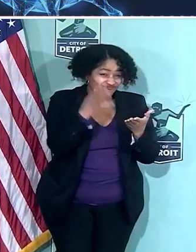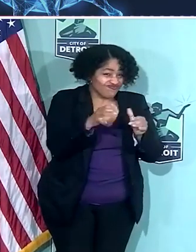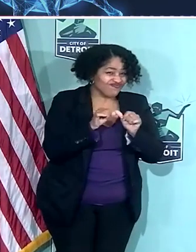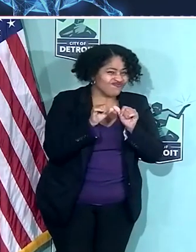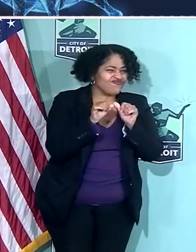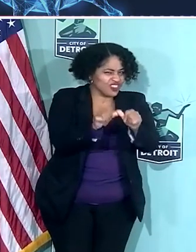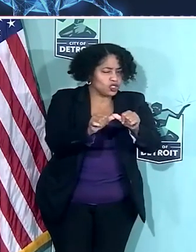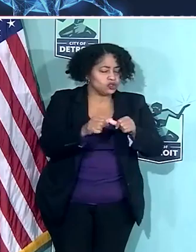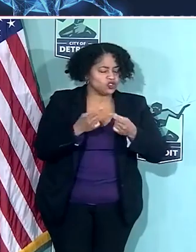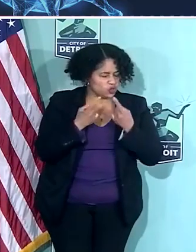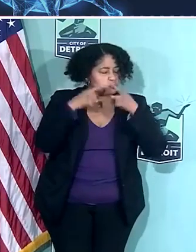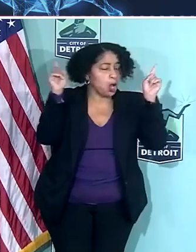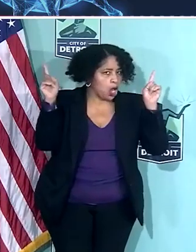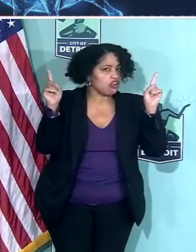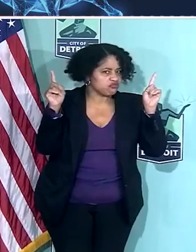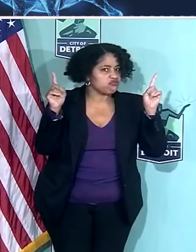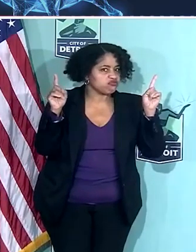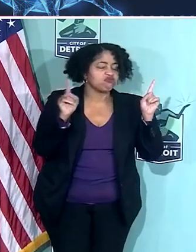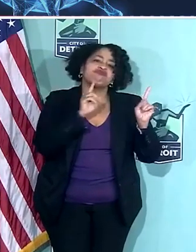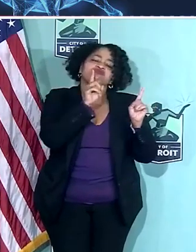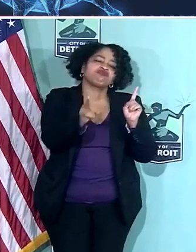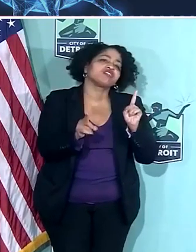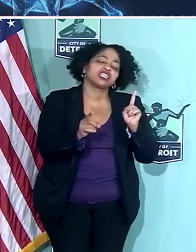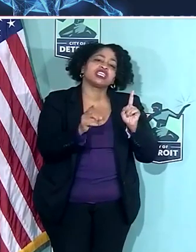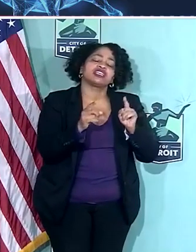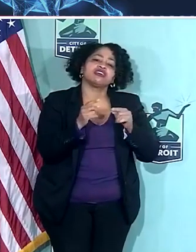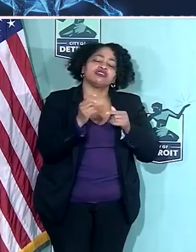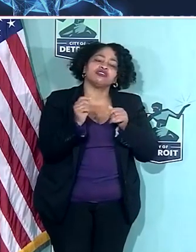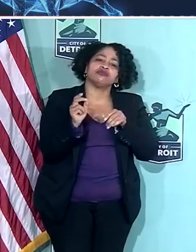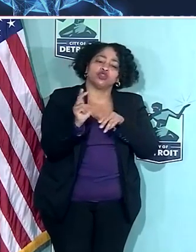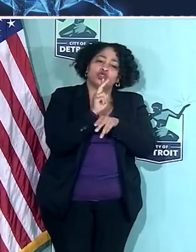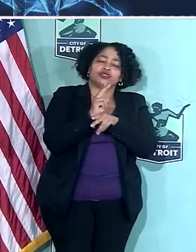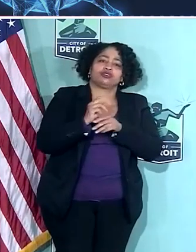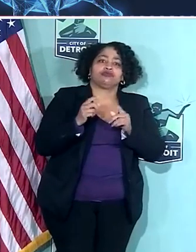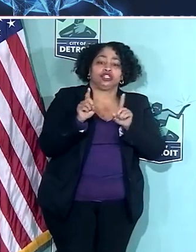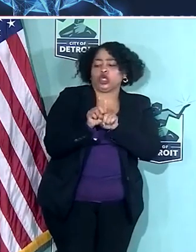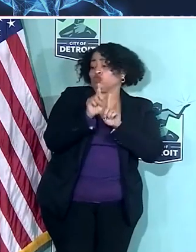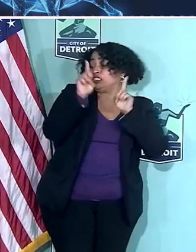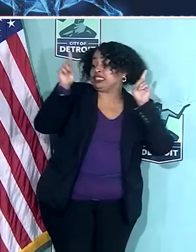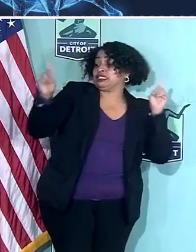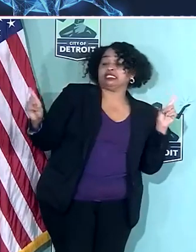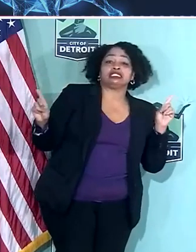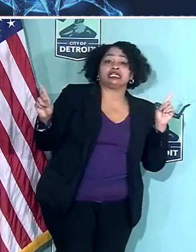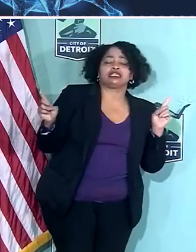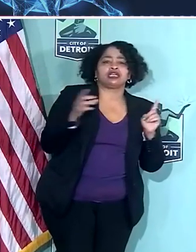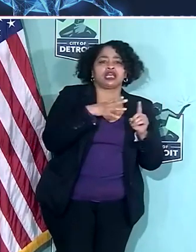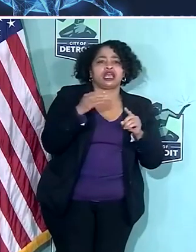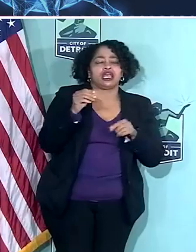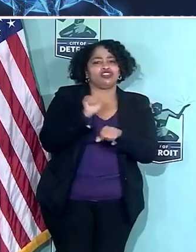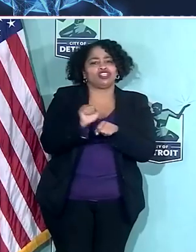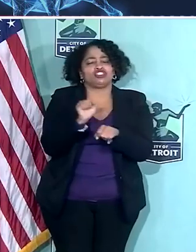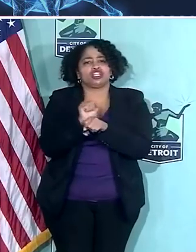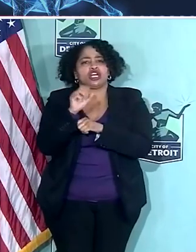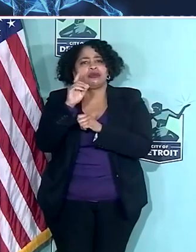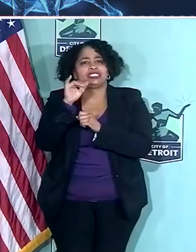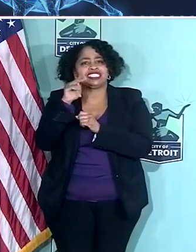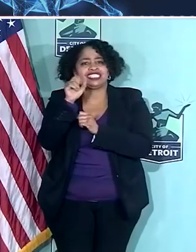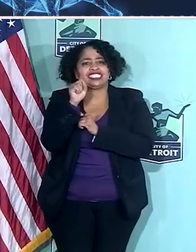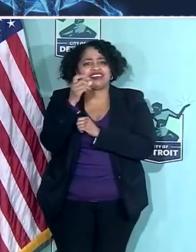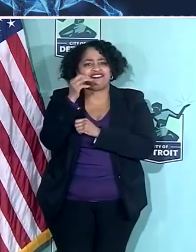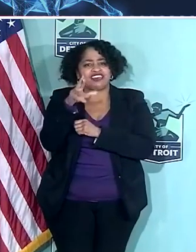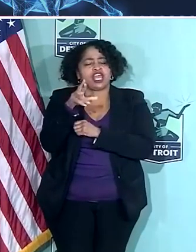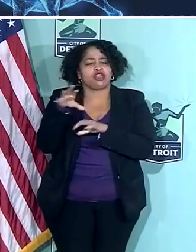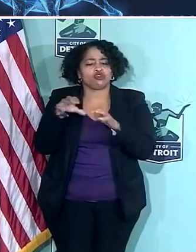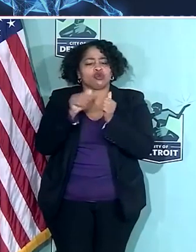continuing to work, and it's a combination of the social distancing and the job that Denise Fair and the health department have done with the nursing homes is a